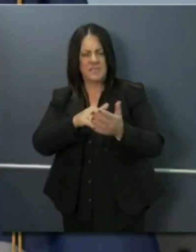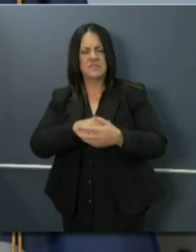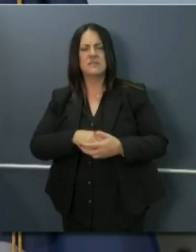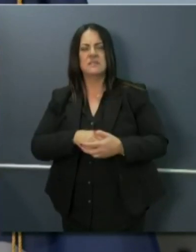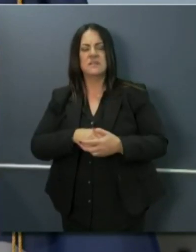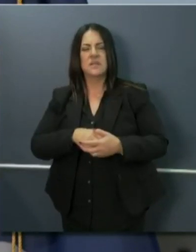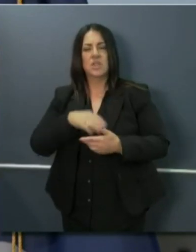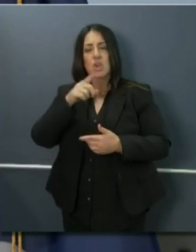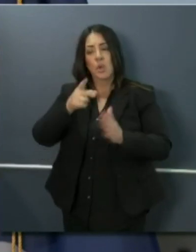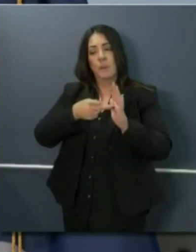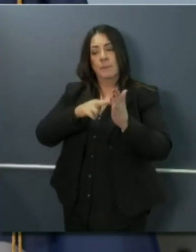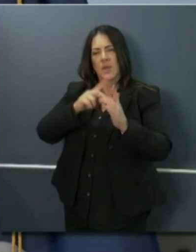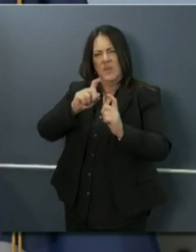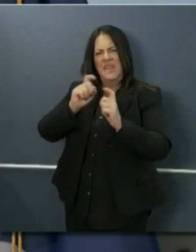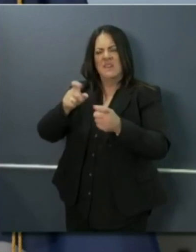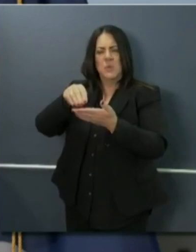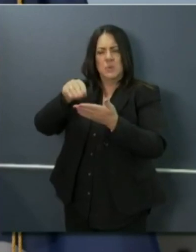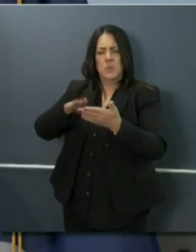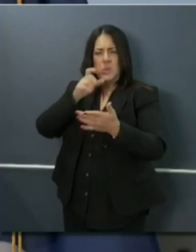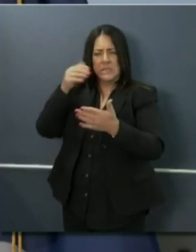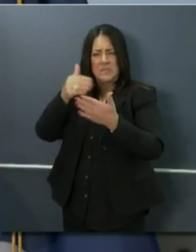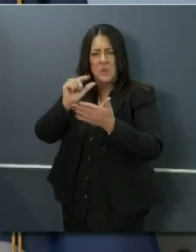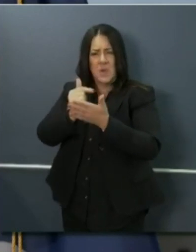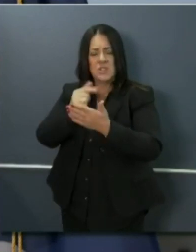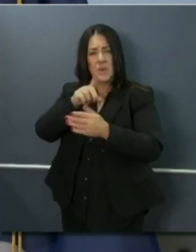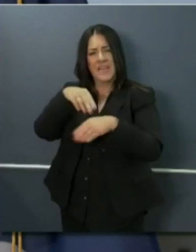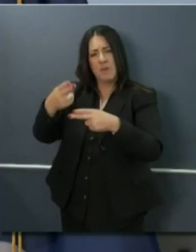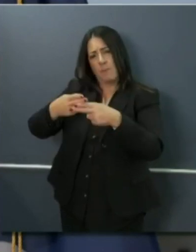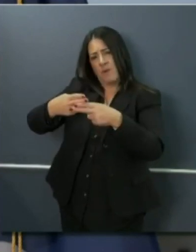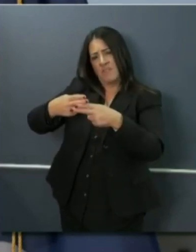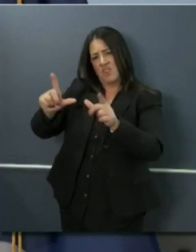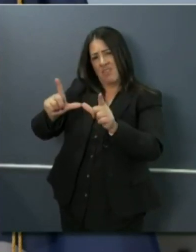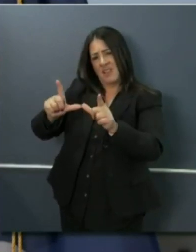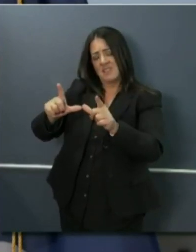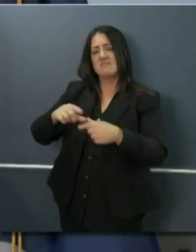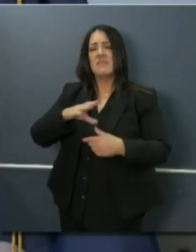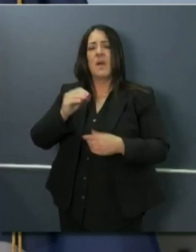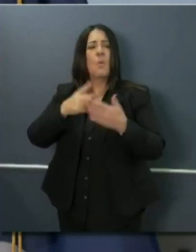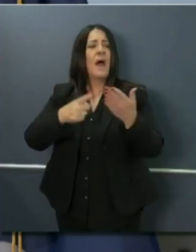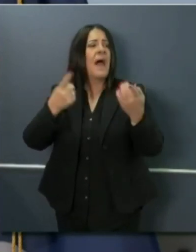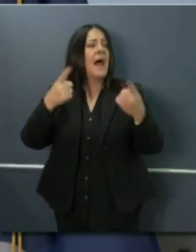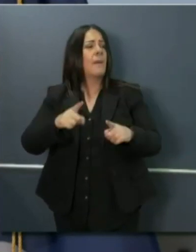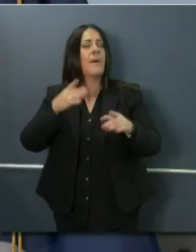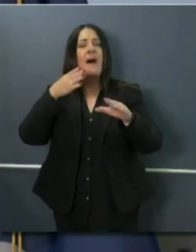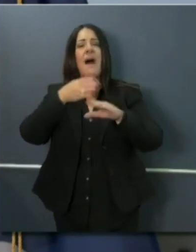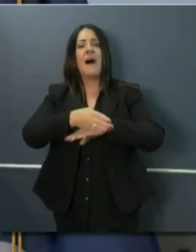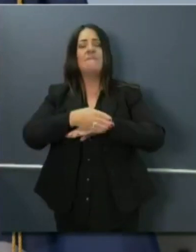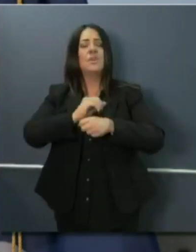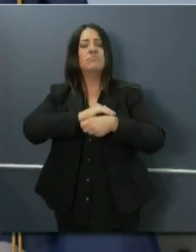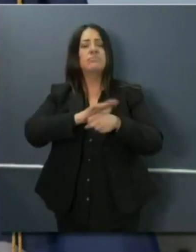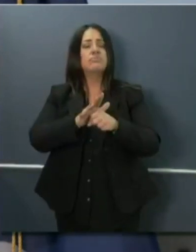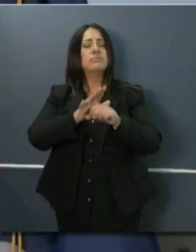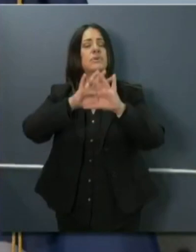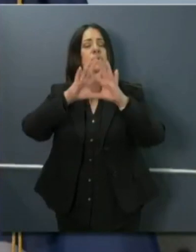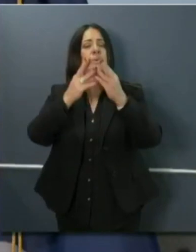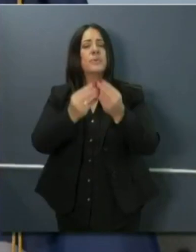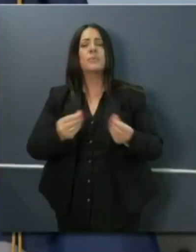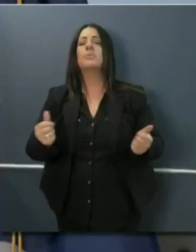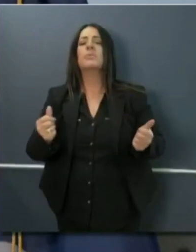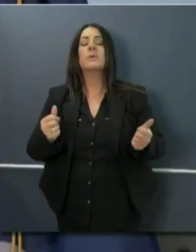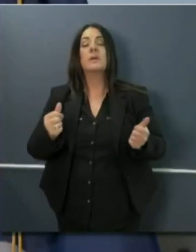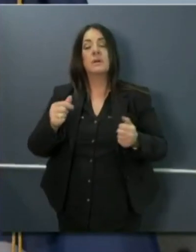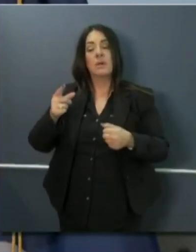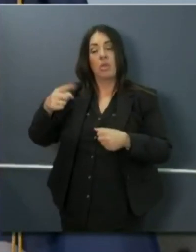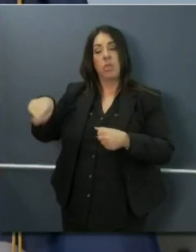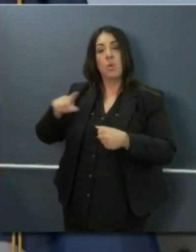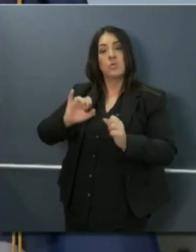granted provisional licenses to practice? And then what would happen after the pandemic is over? Would they go back to school, or what would happen? Yeah, let me